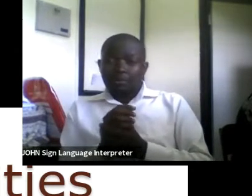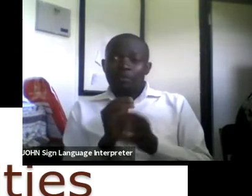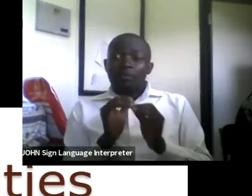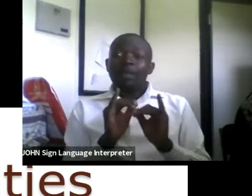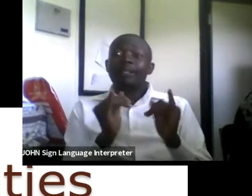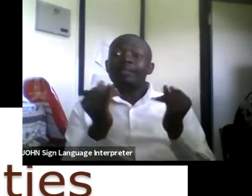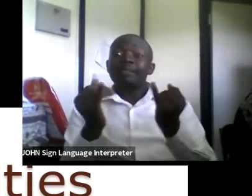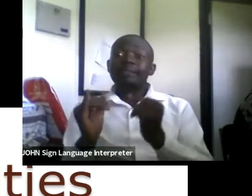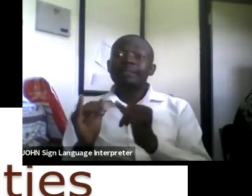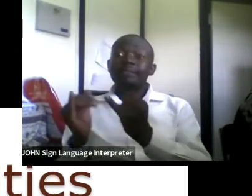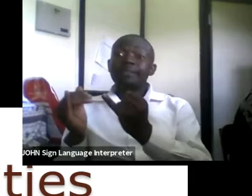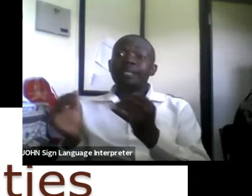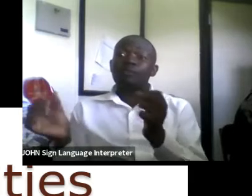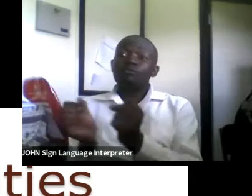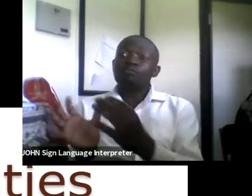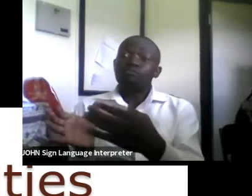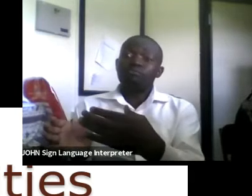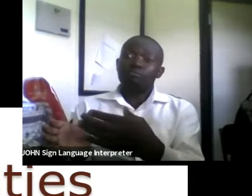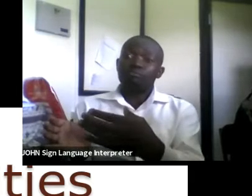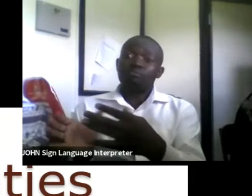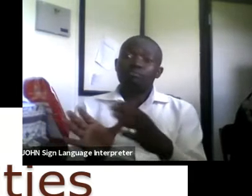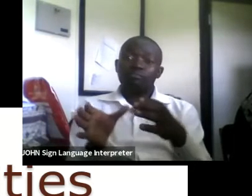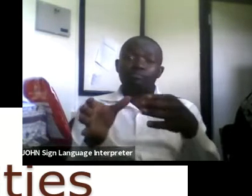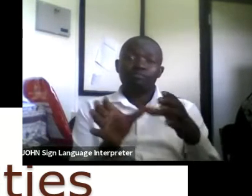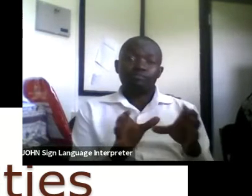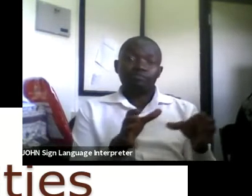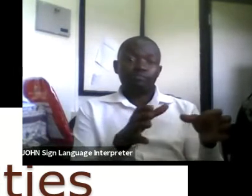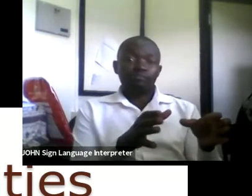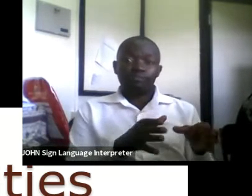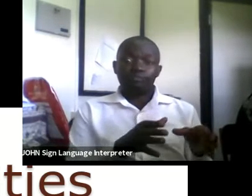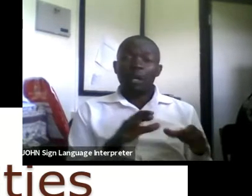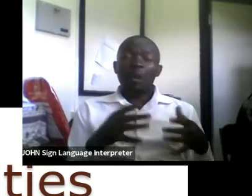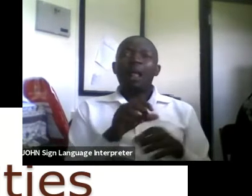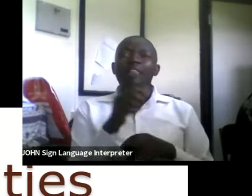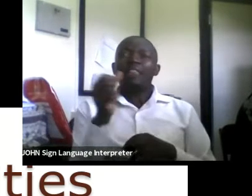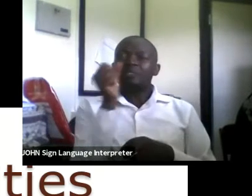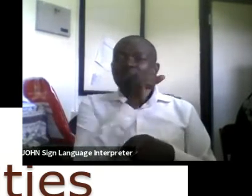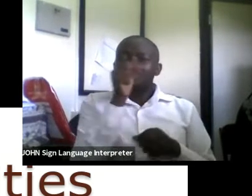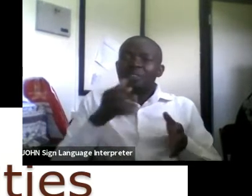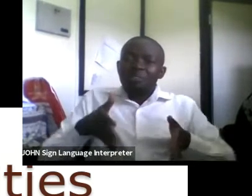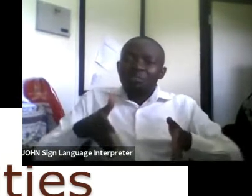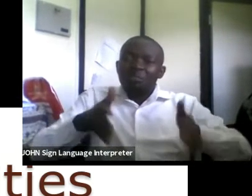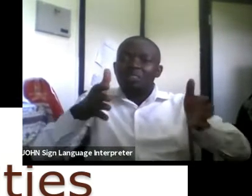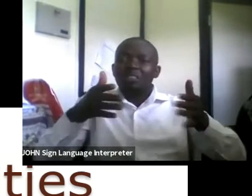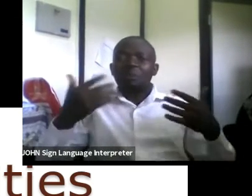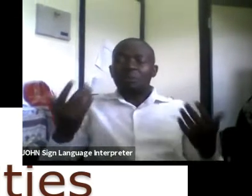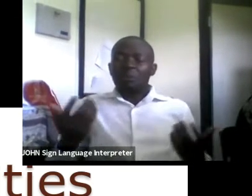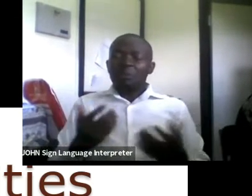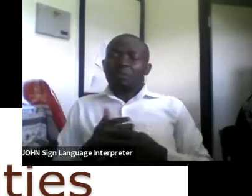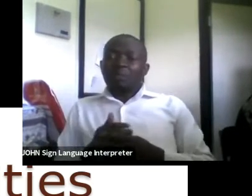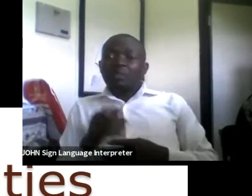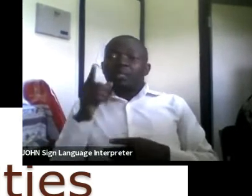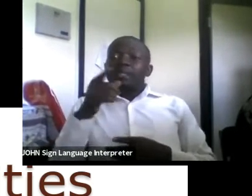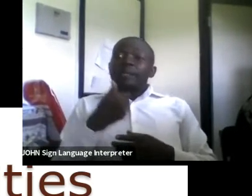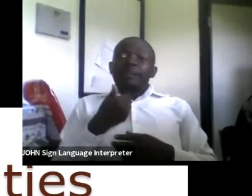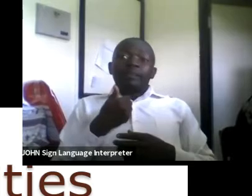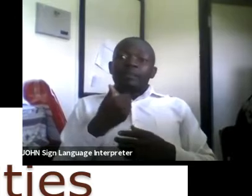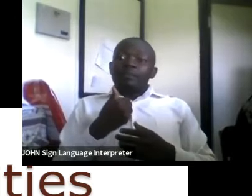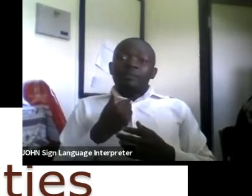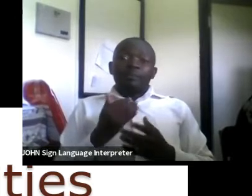institutionalized or they are on homeless and on the streets, and otherwise also there has been denial of access